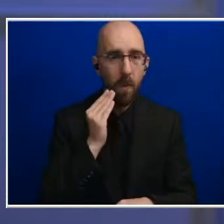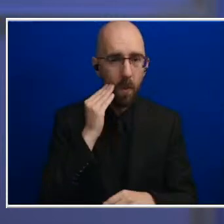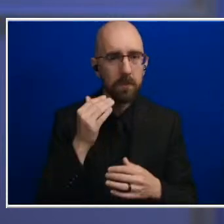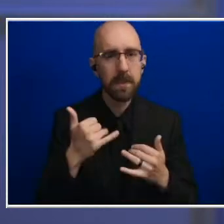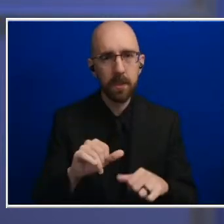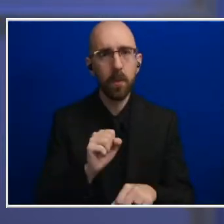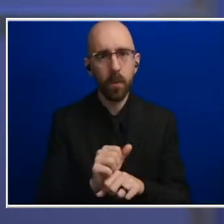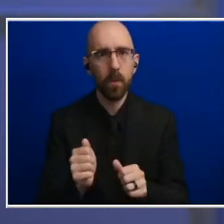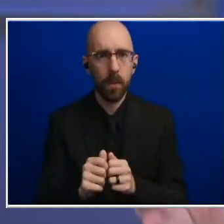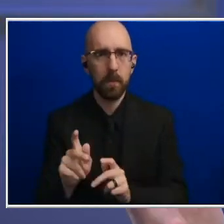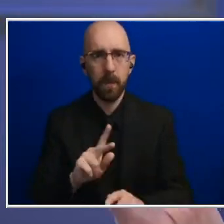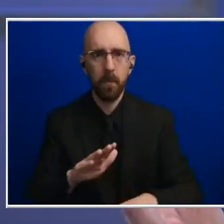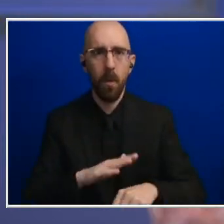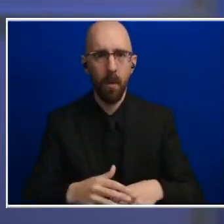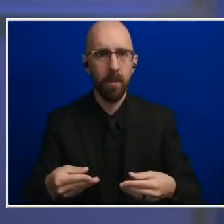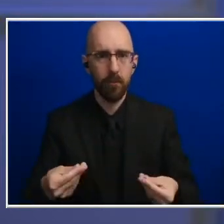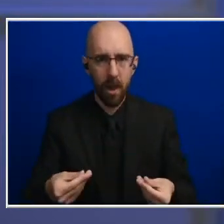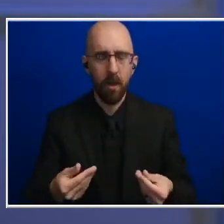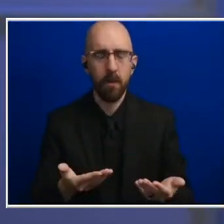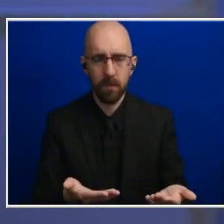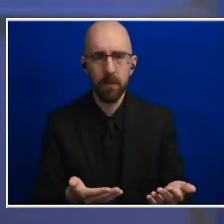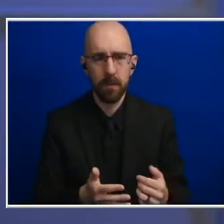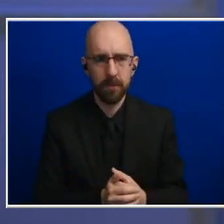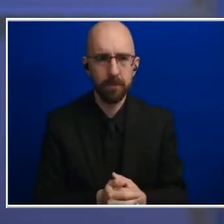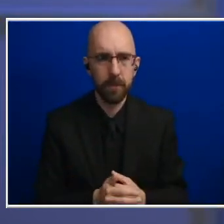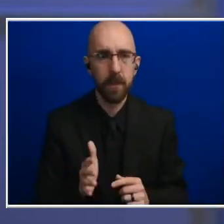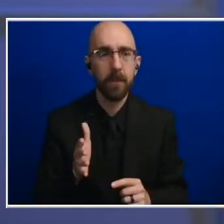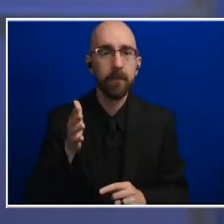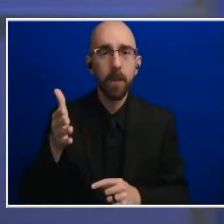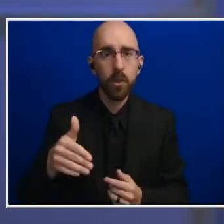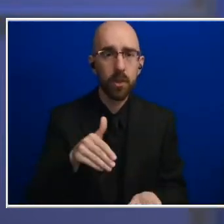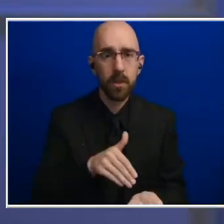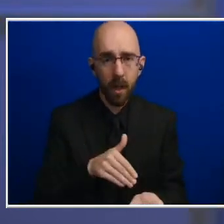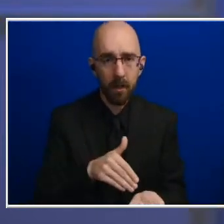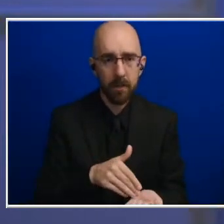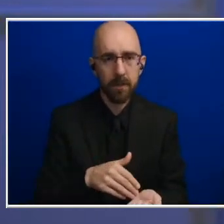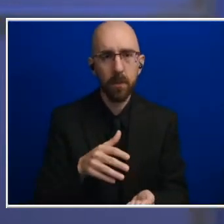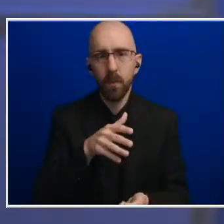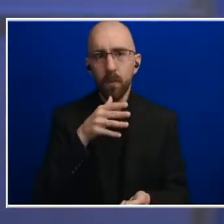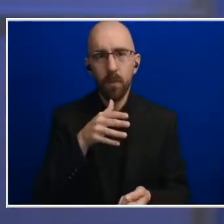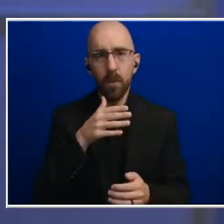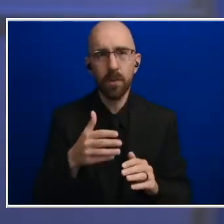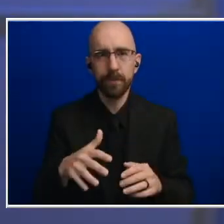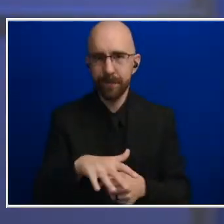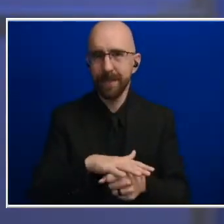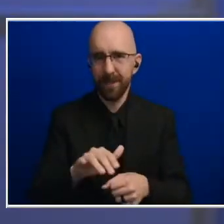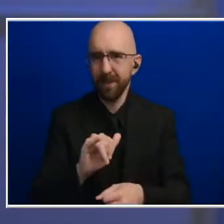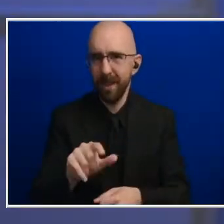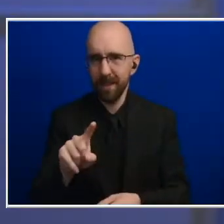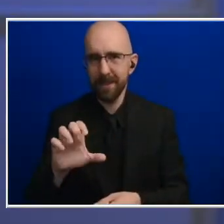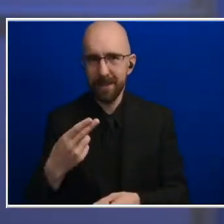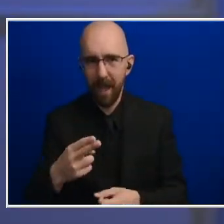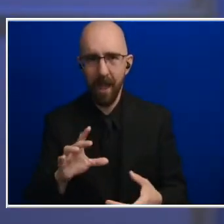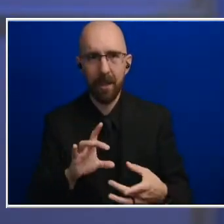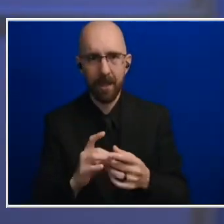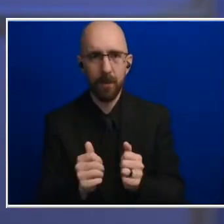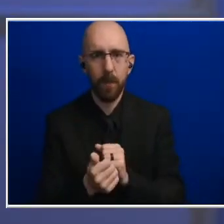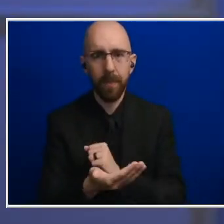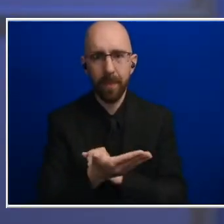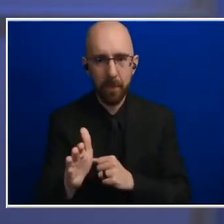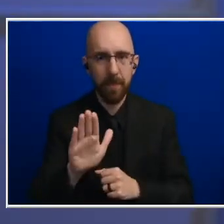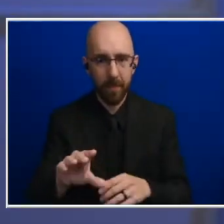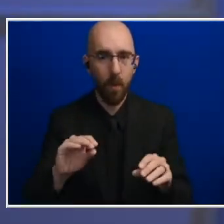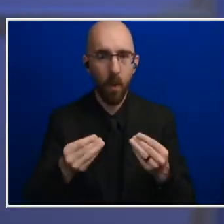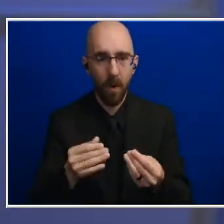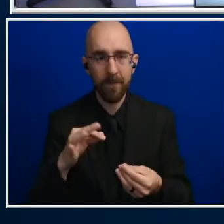ground. The future docs in the rural sector like Zach, connecting with them in their office if we can't catch them in their